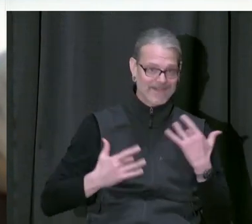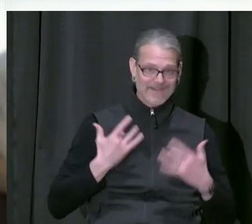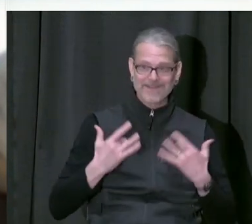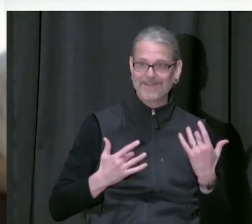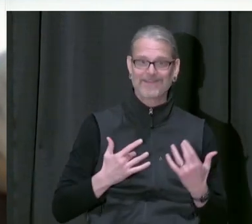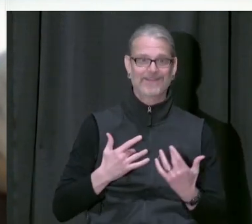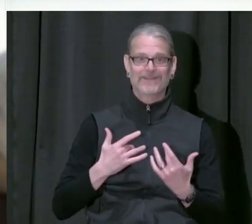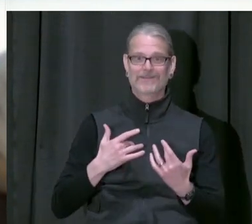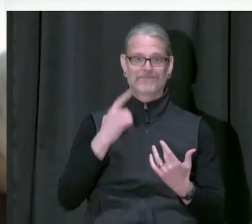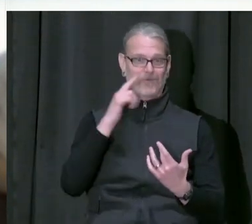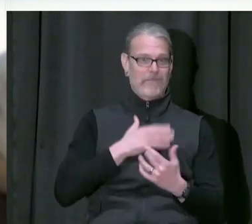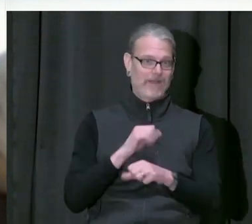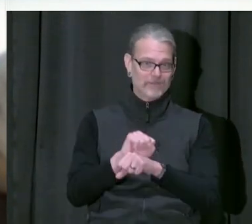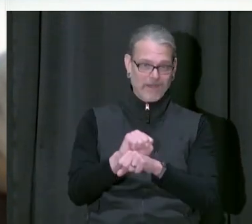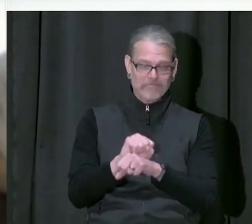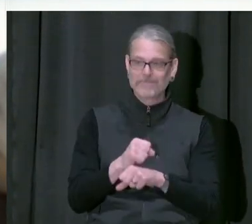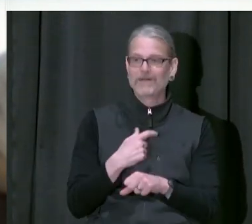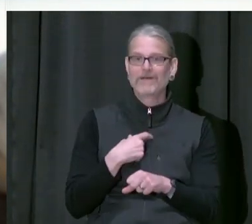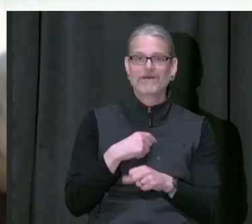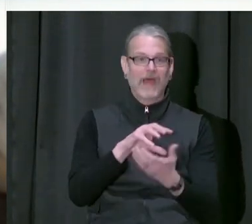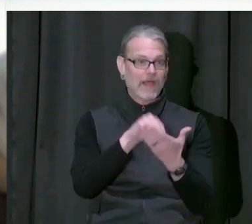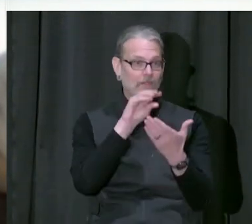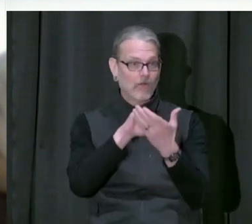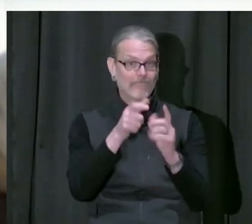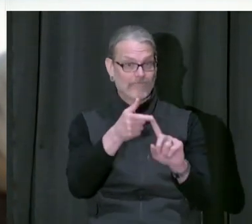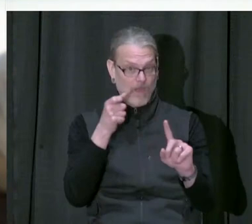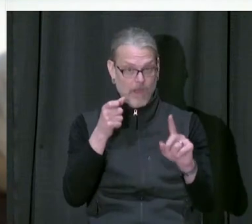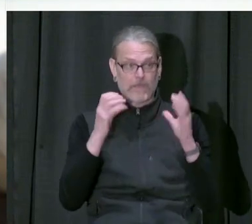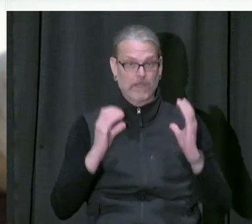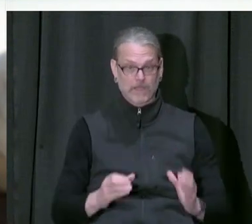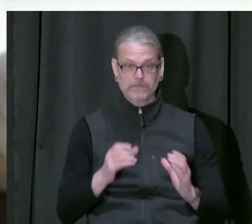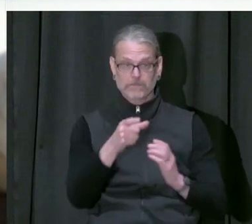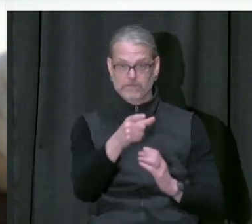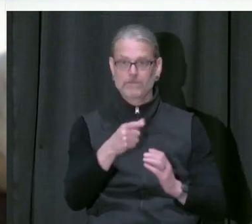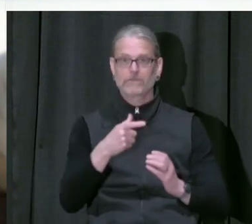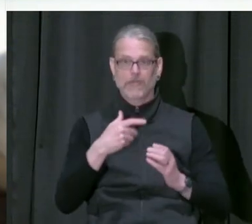my job and to be learning from customers and building with customers.